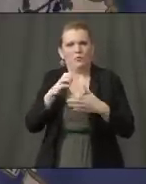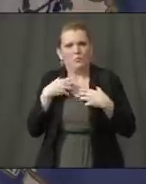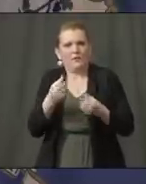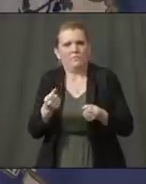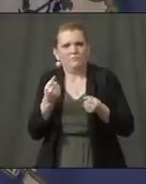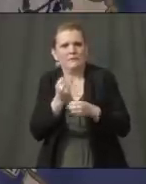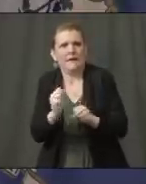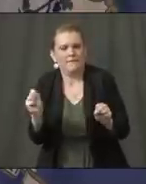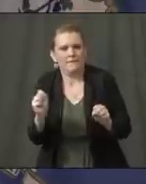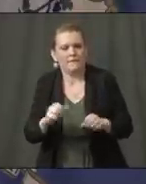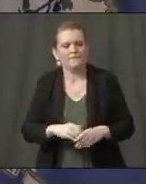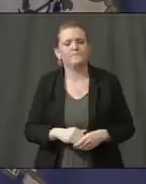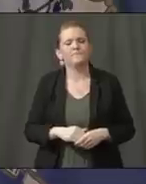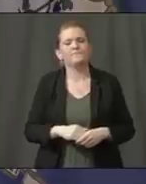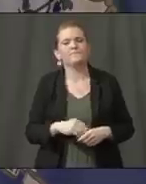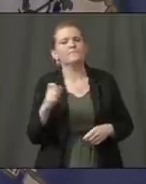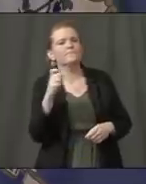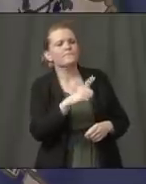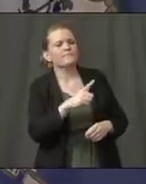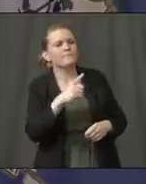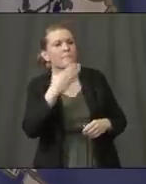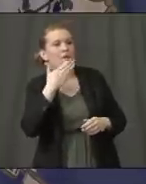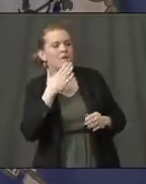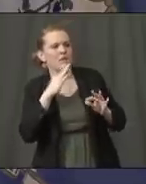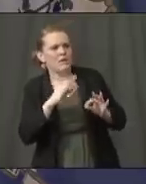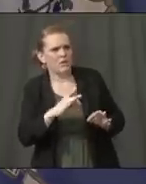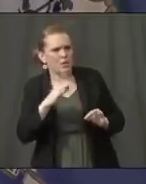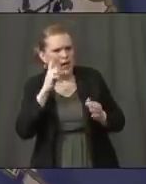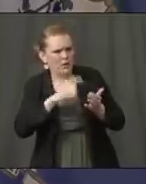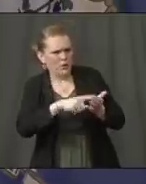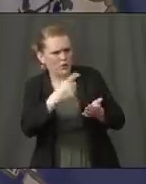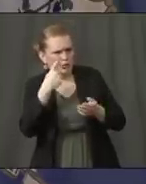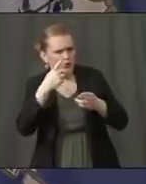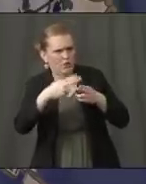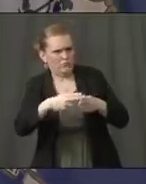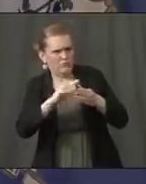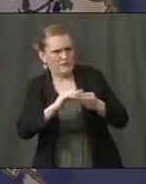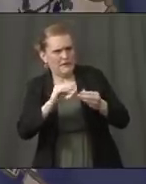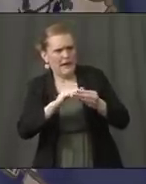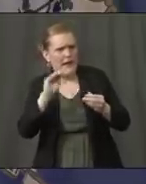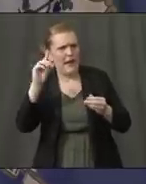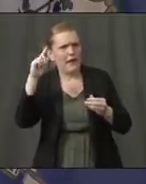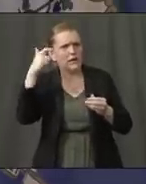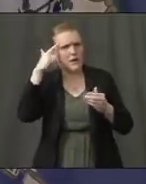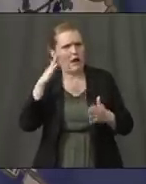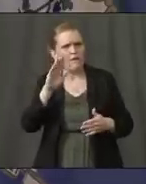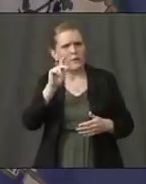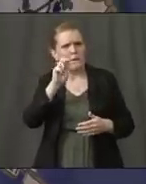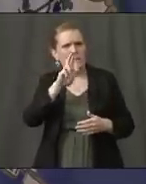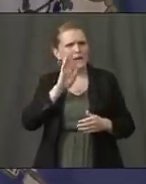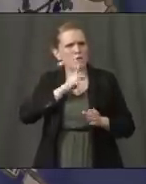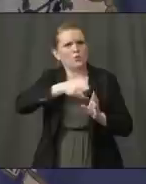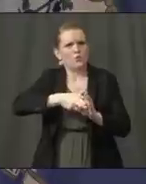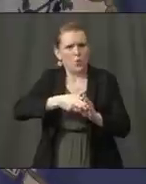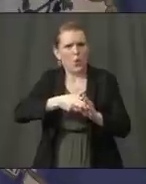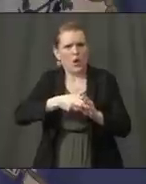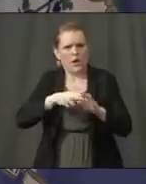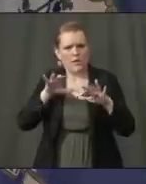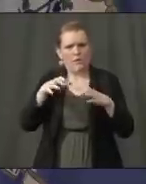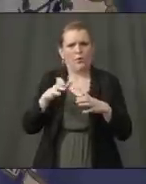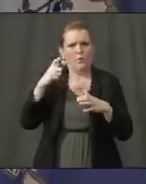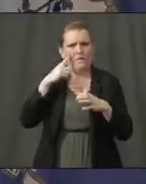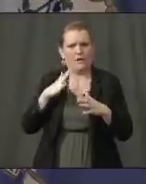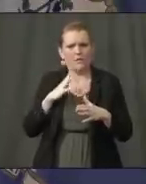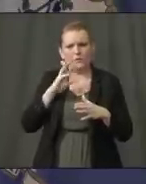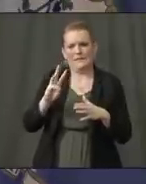And also, I just noticed you said Charlie Baker's joined the group. It was 6 Democratic governors who made